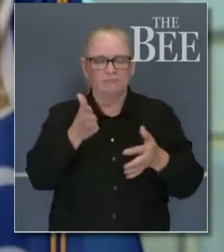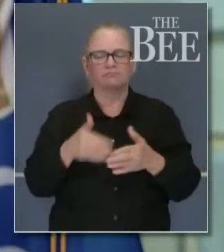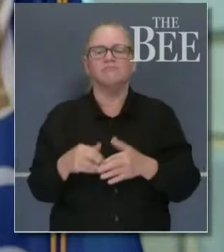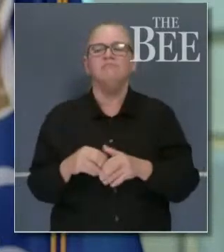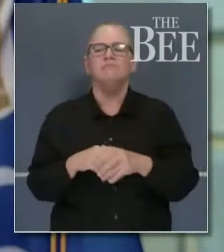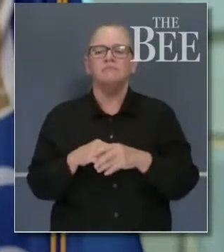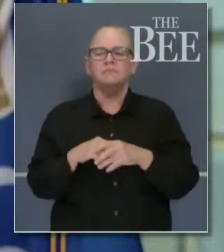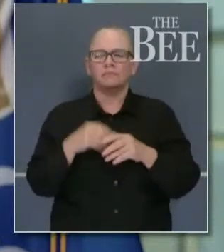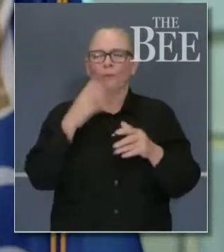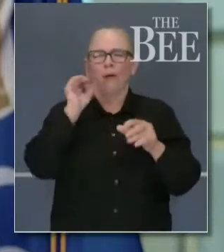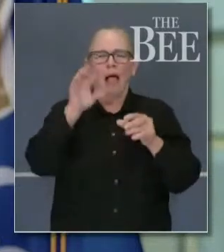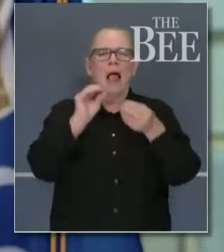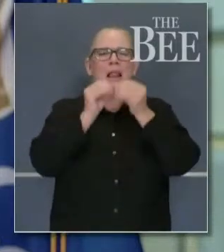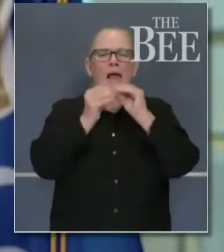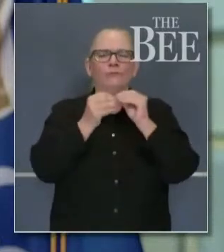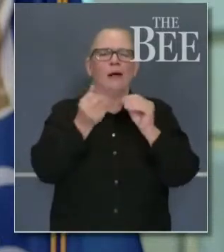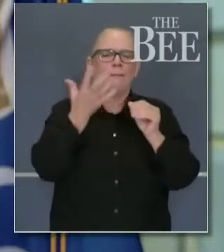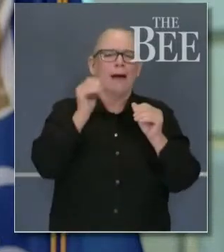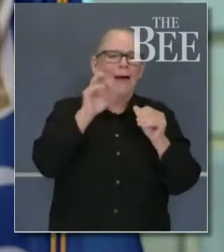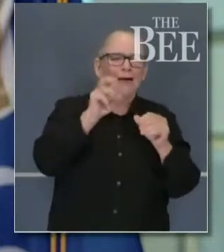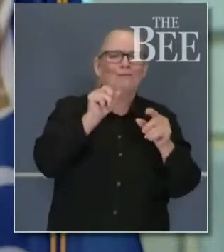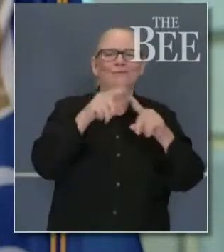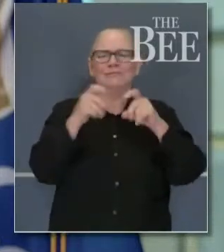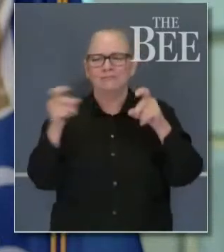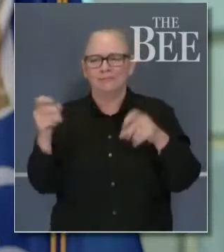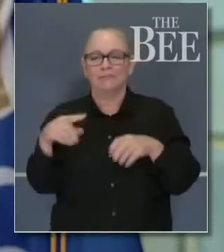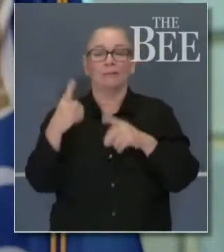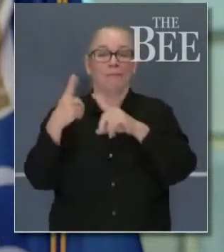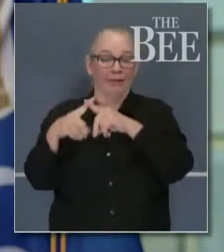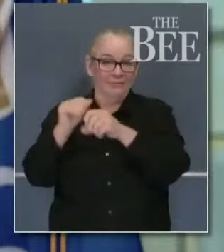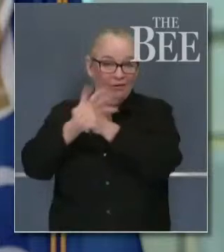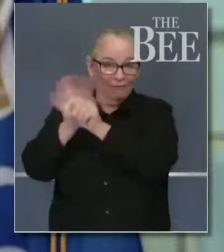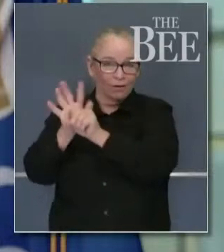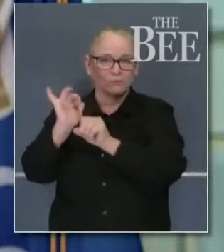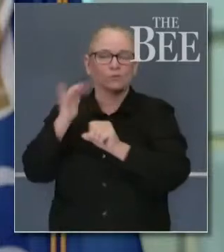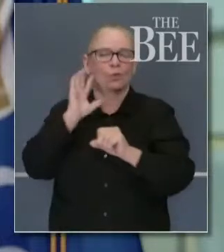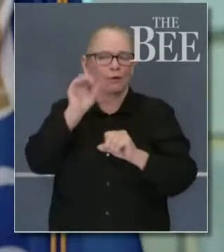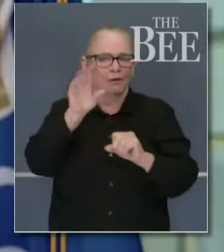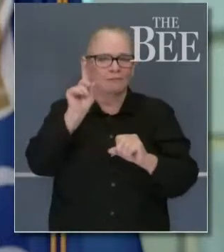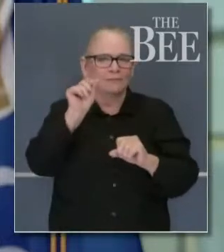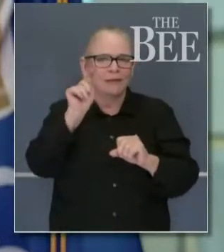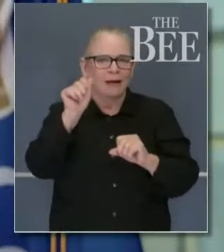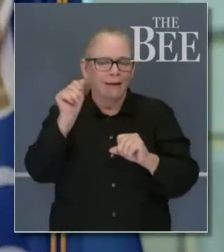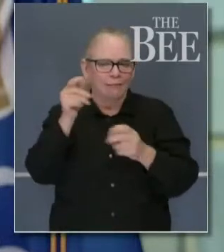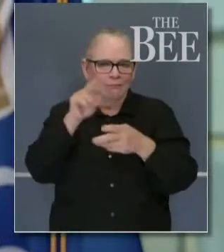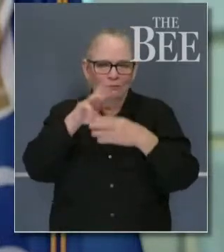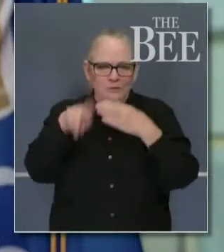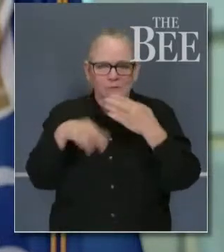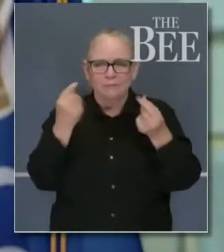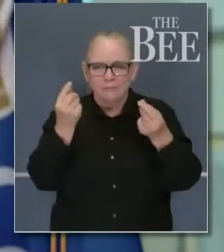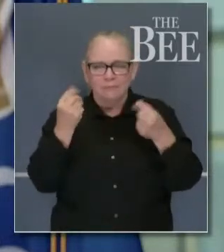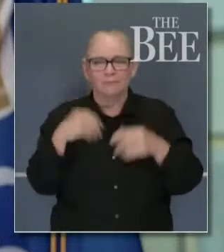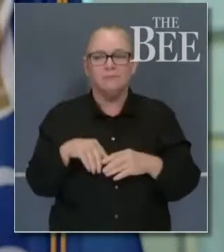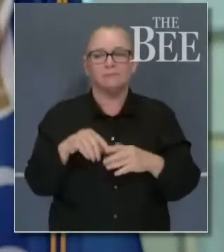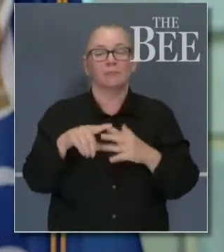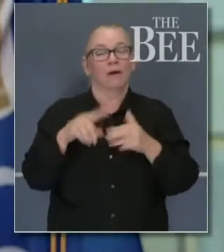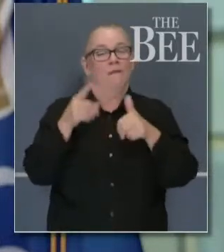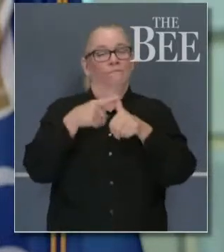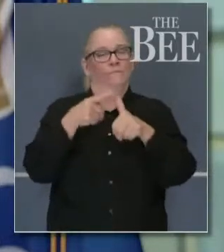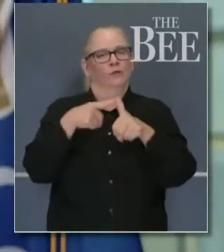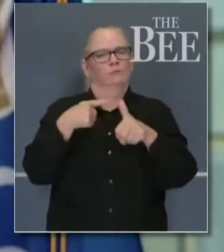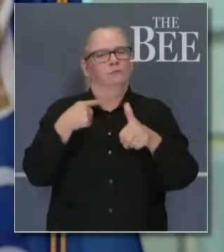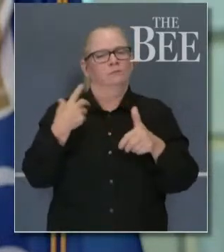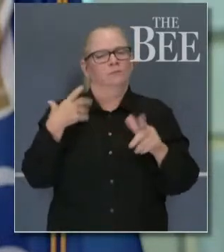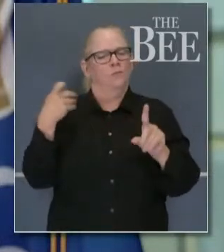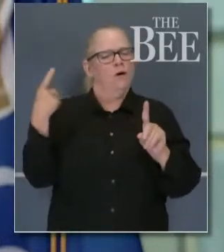updates on the number of COVID transmissions in the state, broader trend lines. But I want to first start with an issue